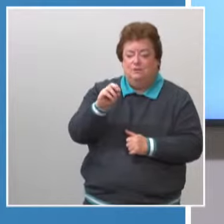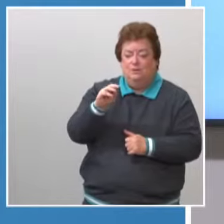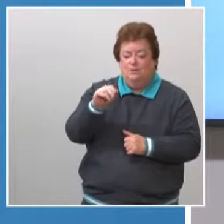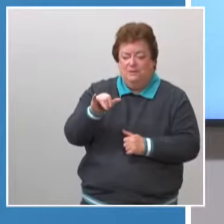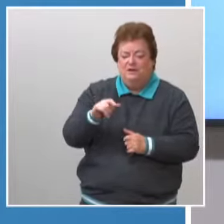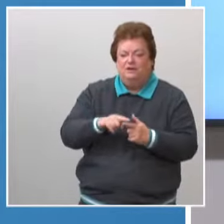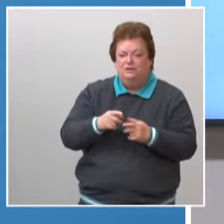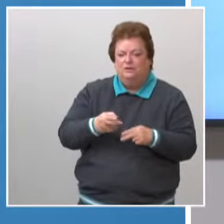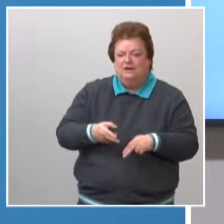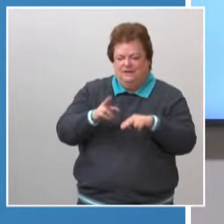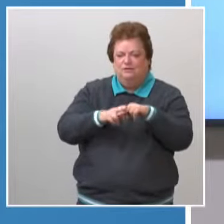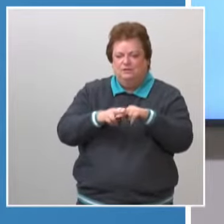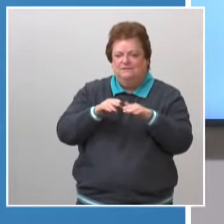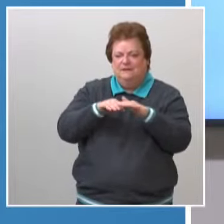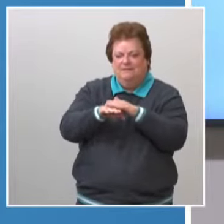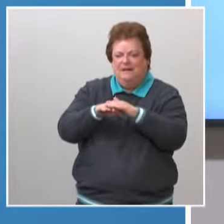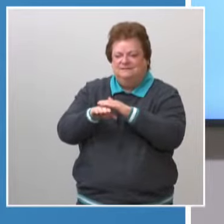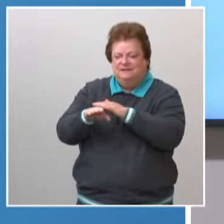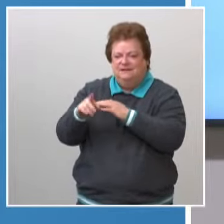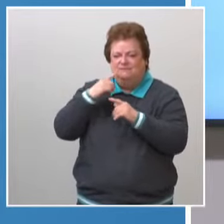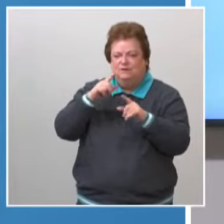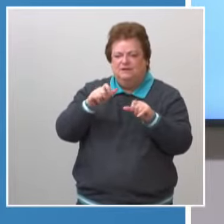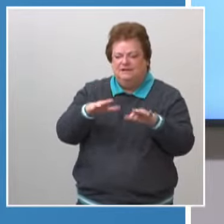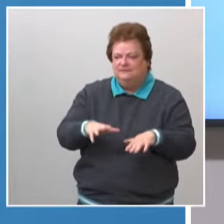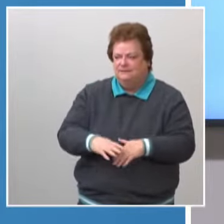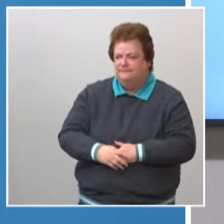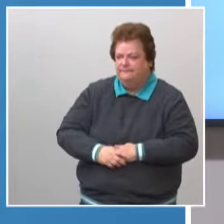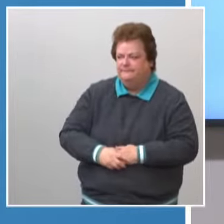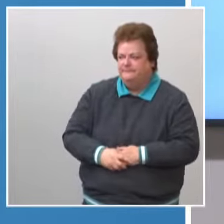to increase capacity.